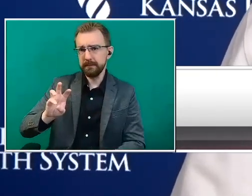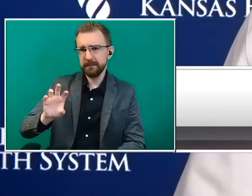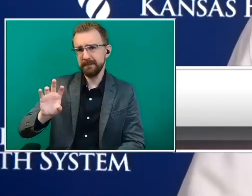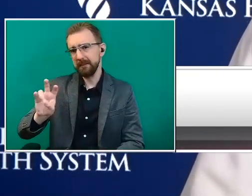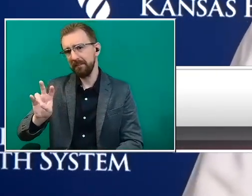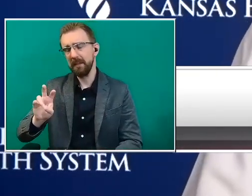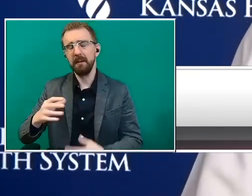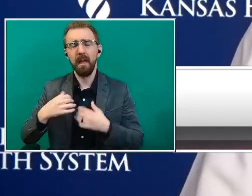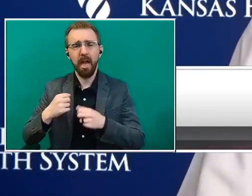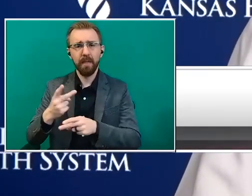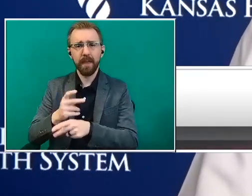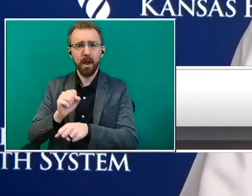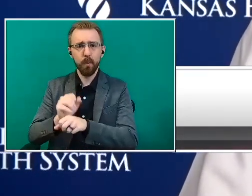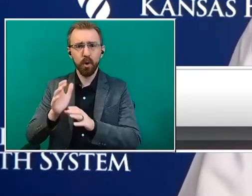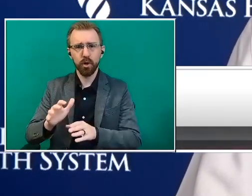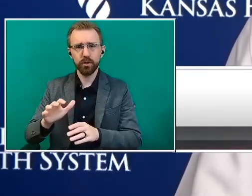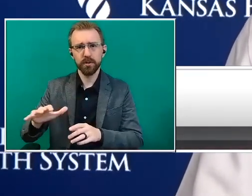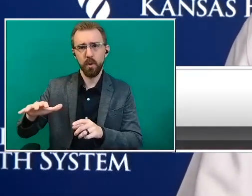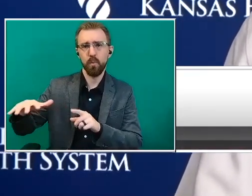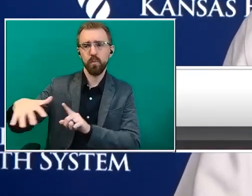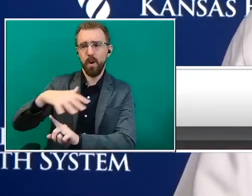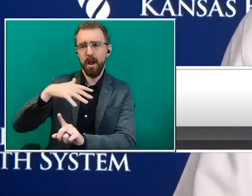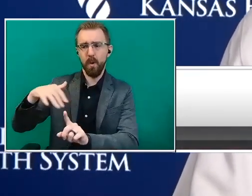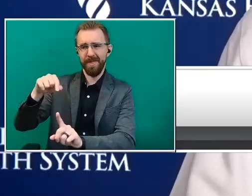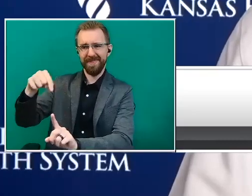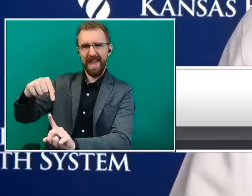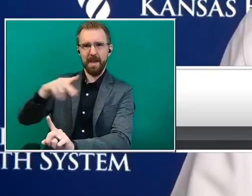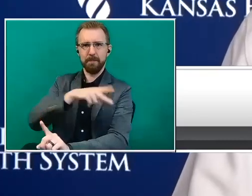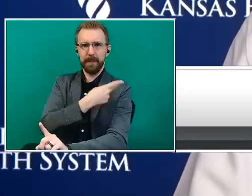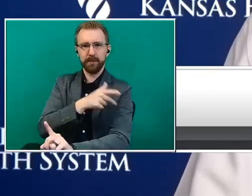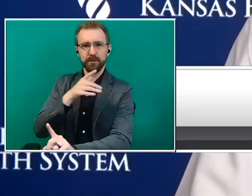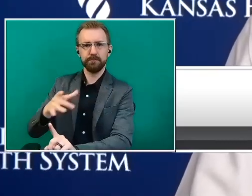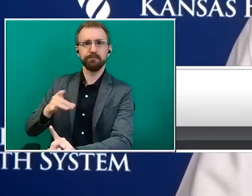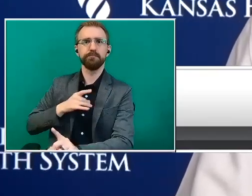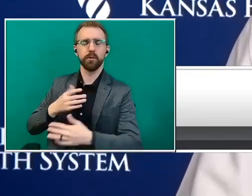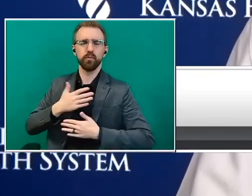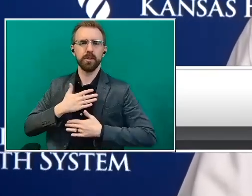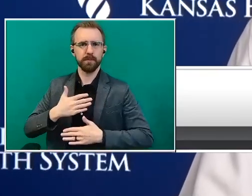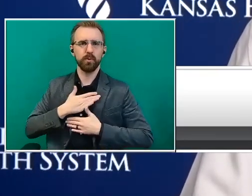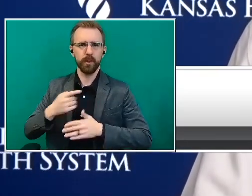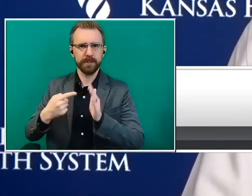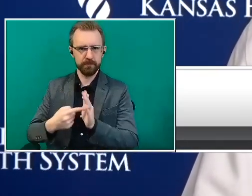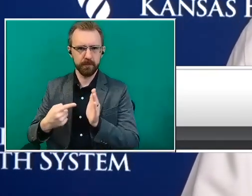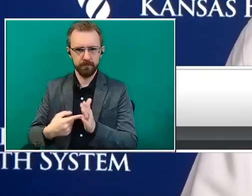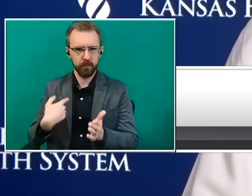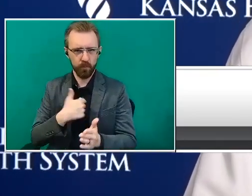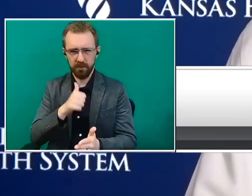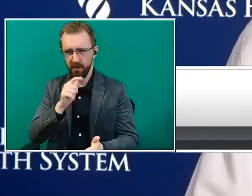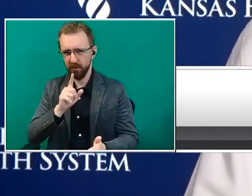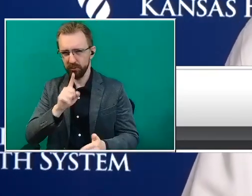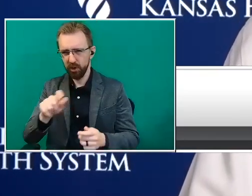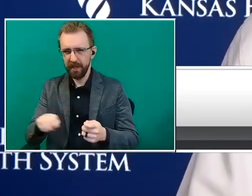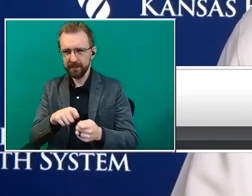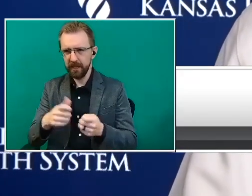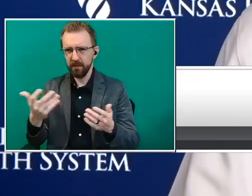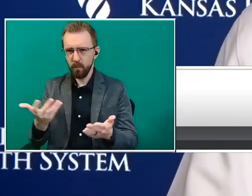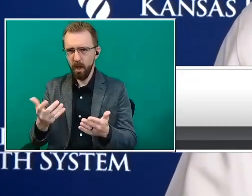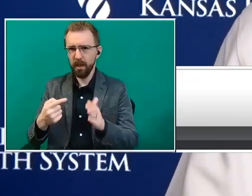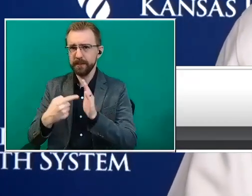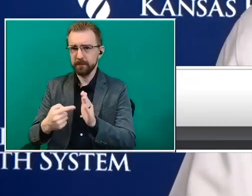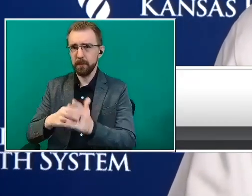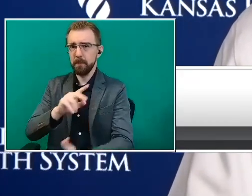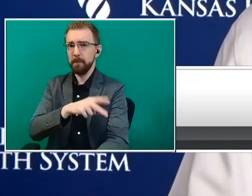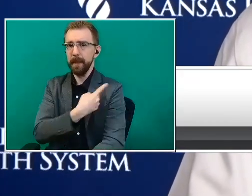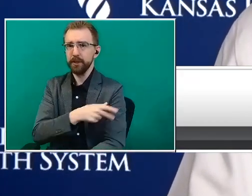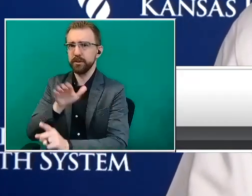workers around that patient who then developed respiratory symptoms. Again, we are not sure exactly what symptoms the patient had. Most